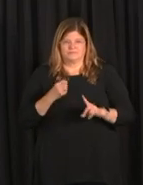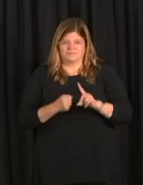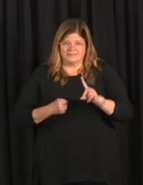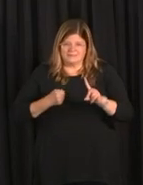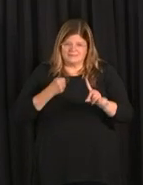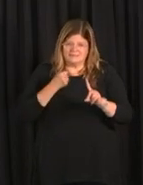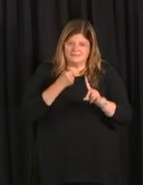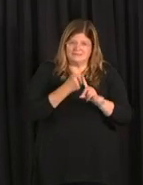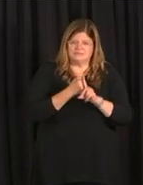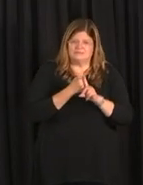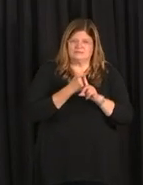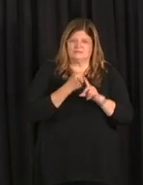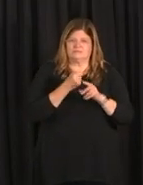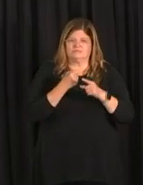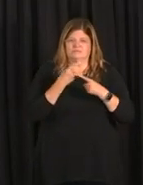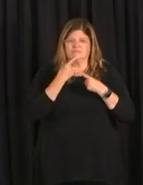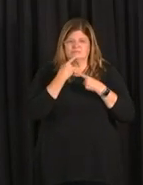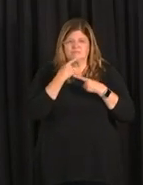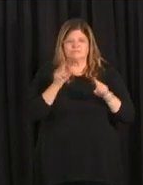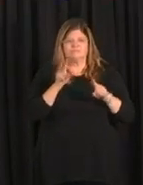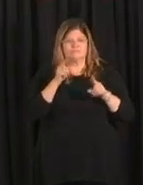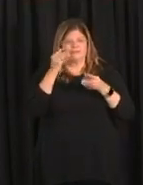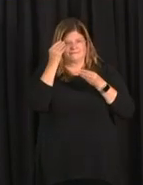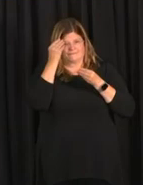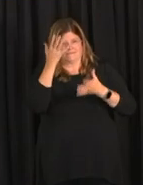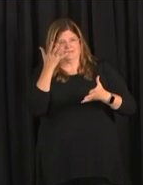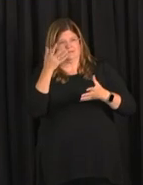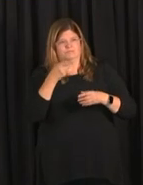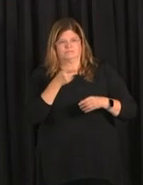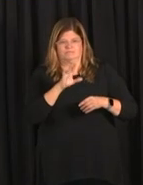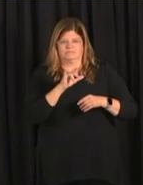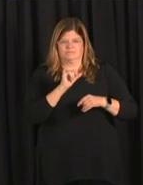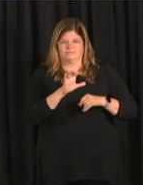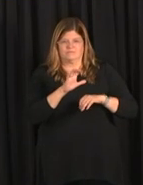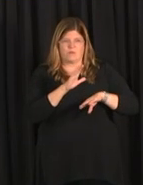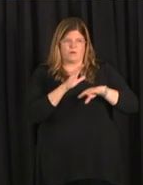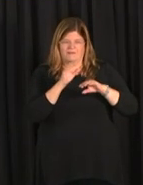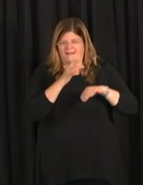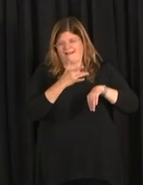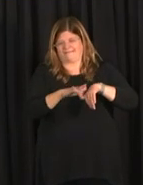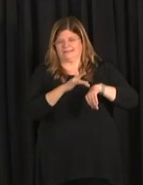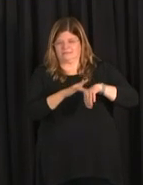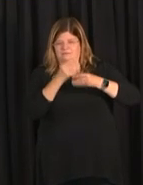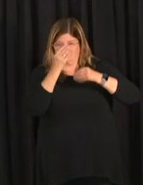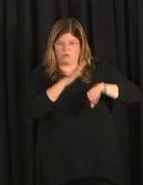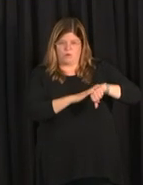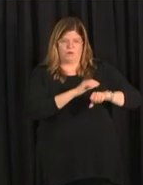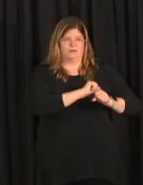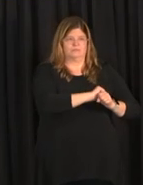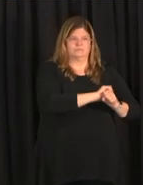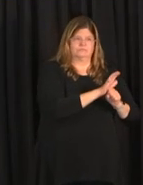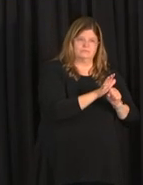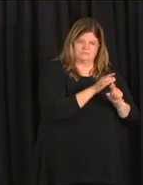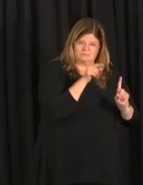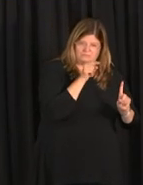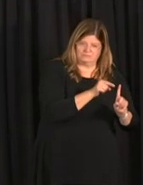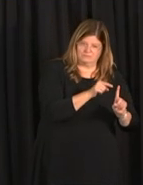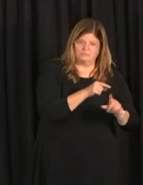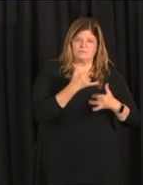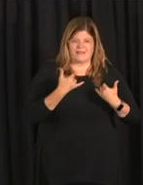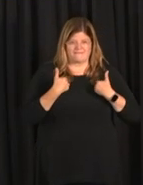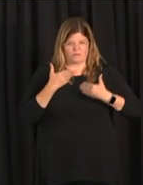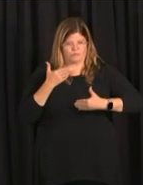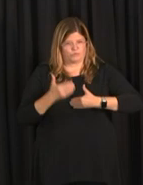updating the publicly available information on the coronavirus and our